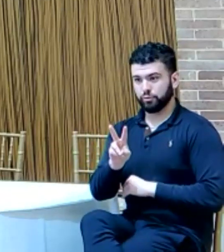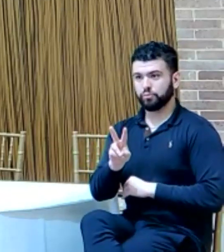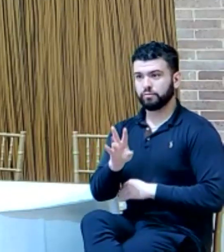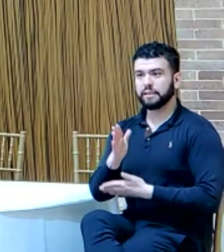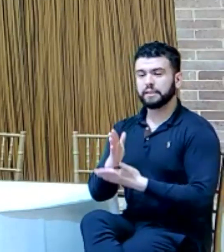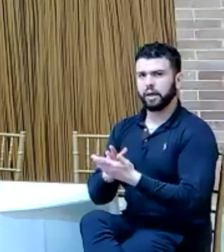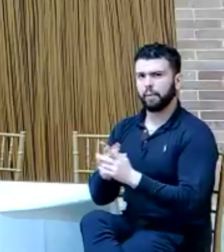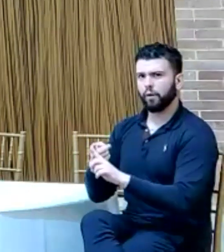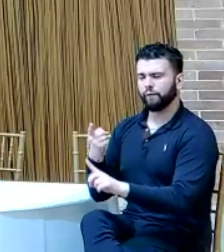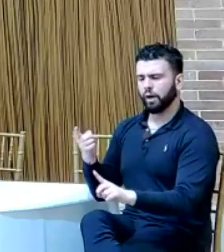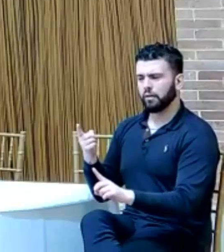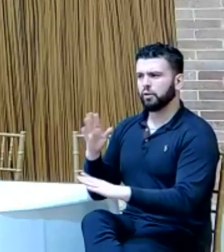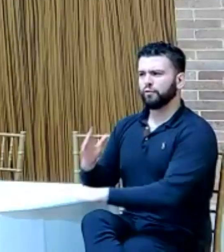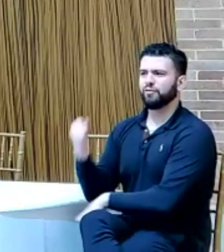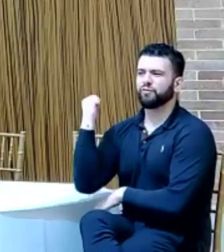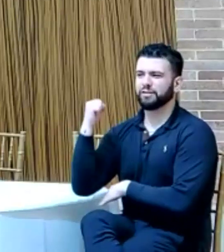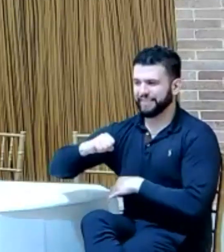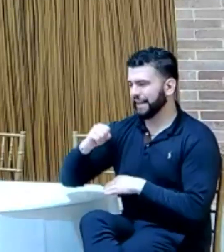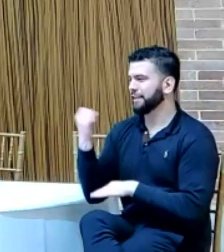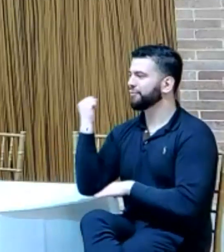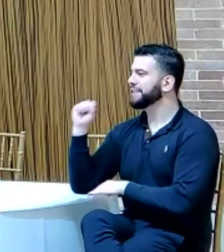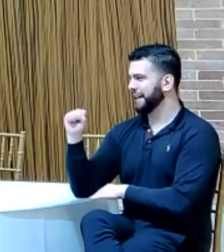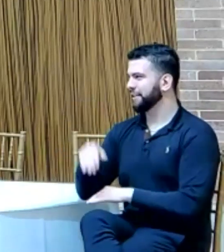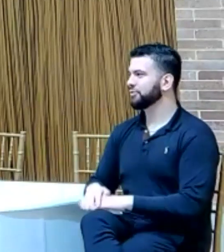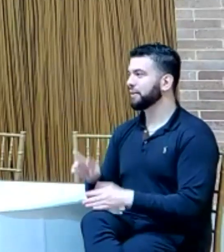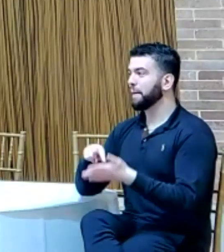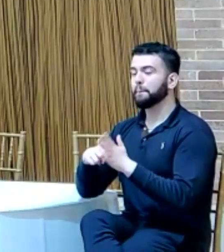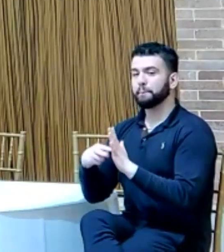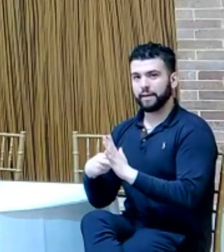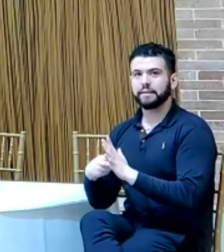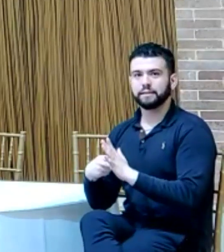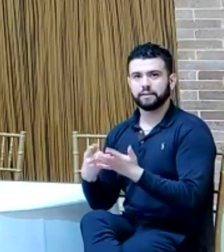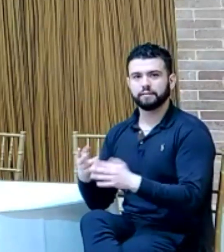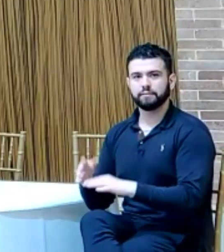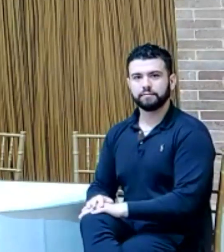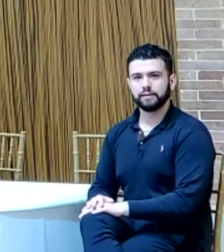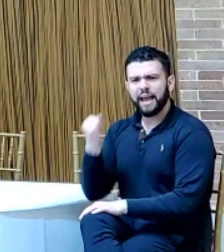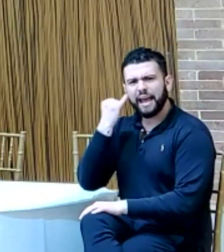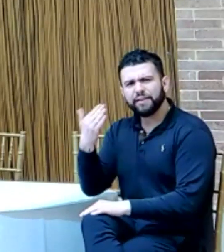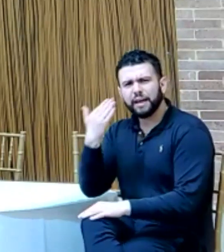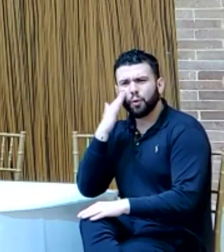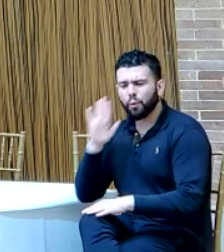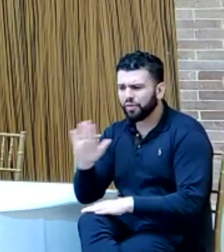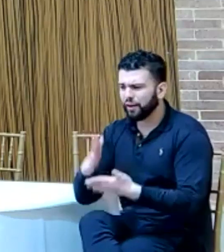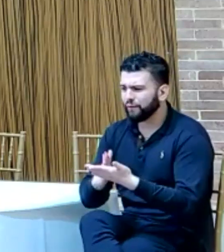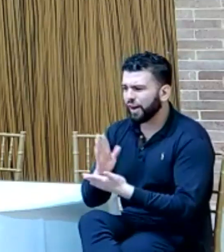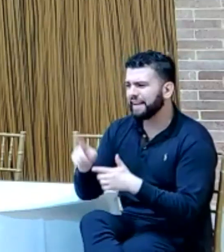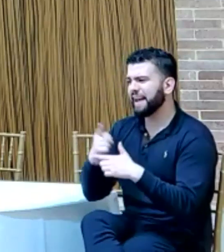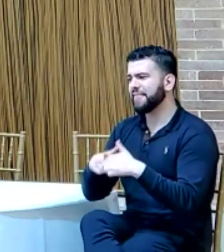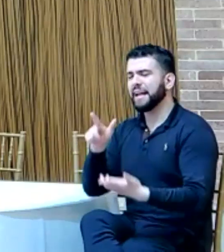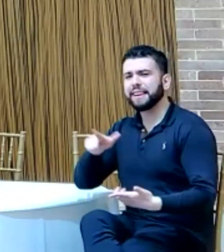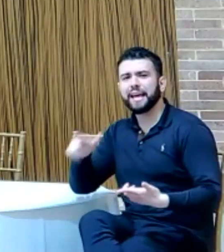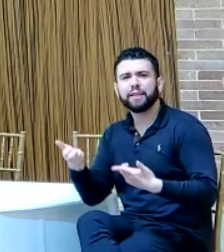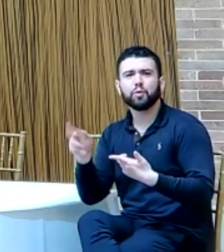retaliation uh when someone is trying to assert their rights and and is retaliated against by a housing provider someone engaged in real